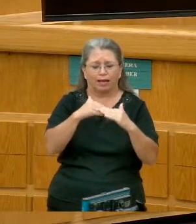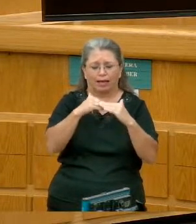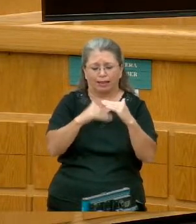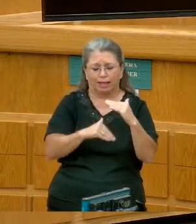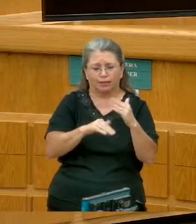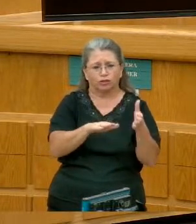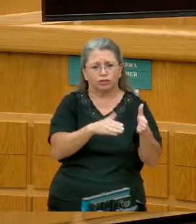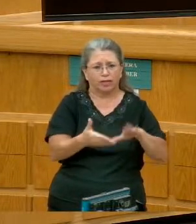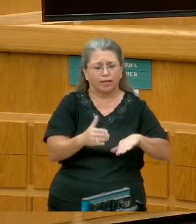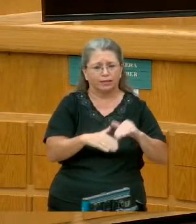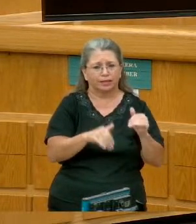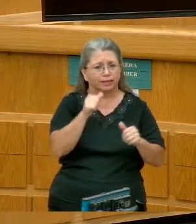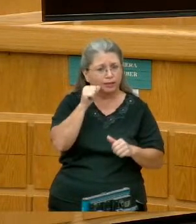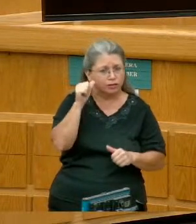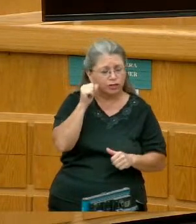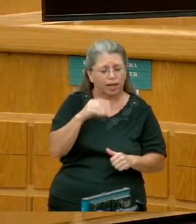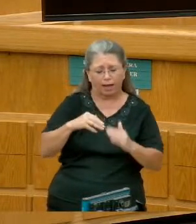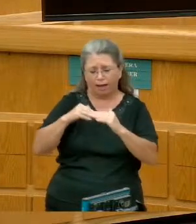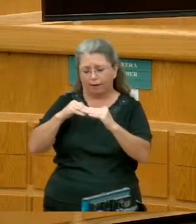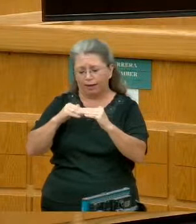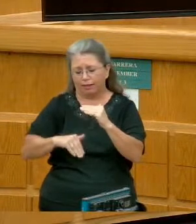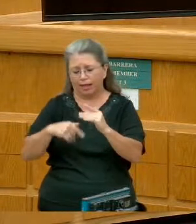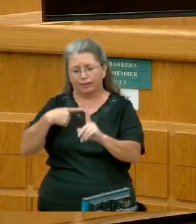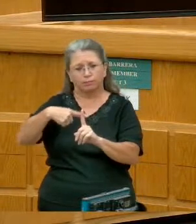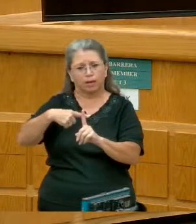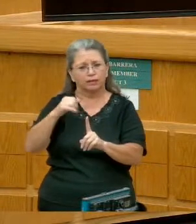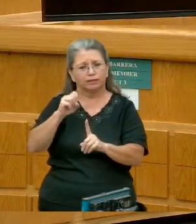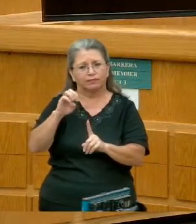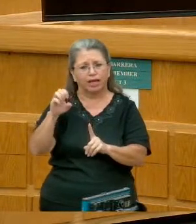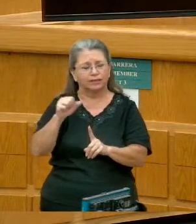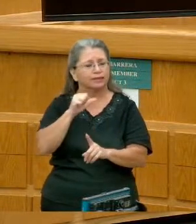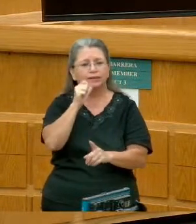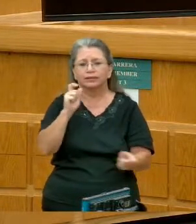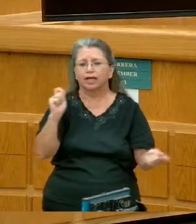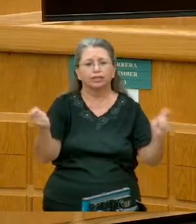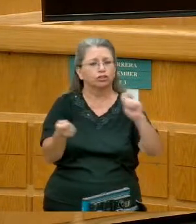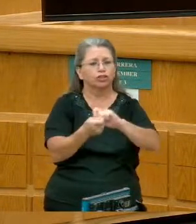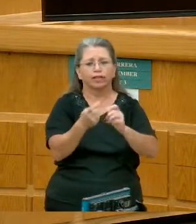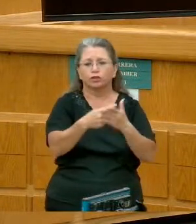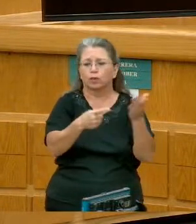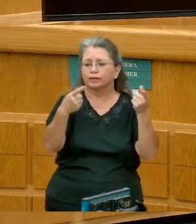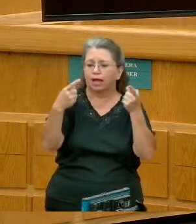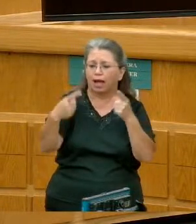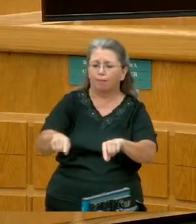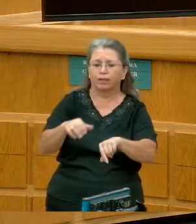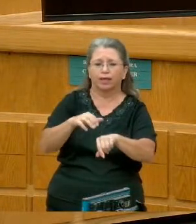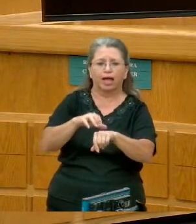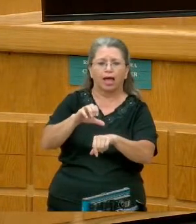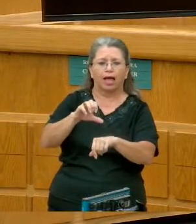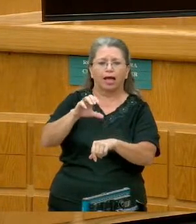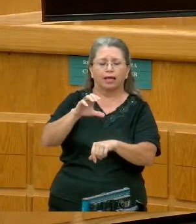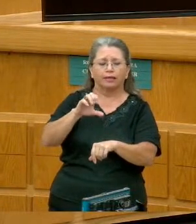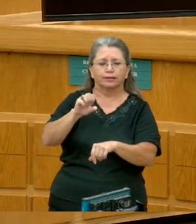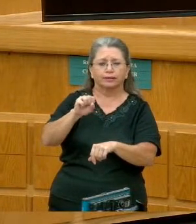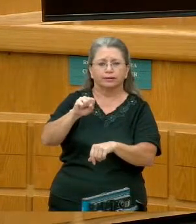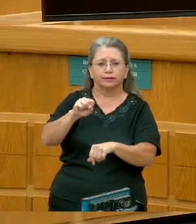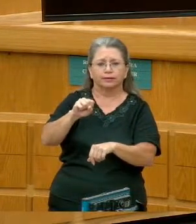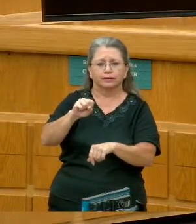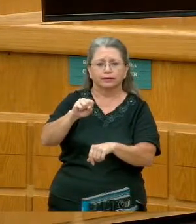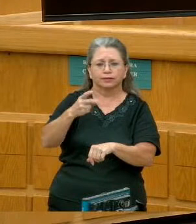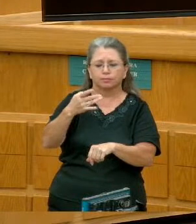and lesser positive cases does not change the fact of what's happening at Crestes Shoreline, at